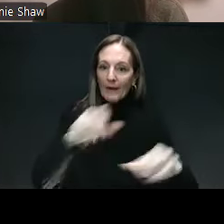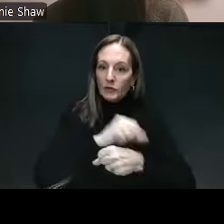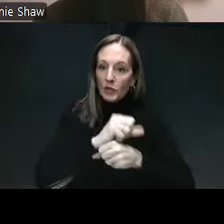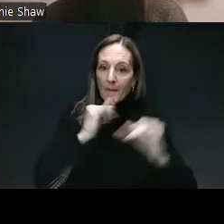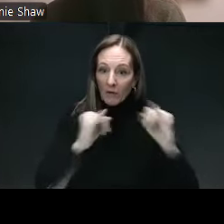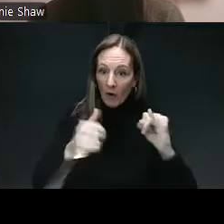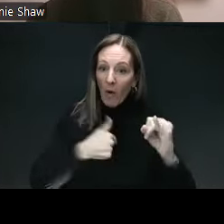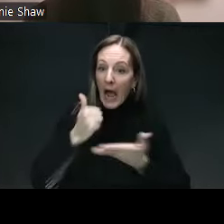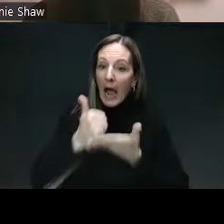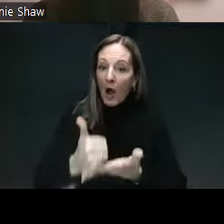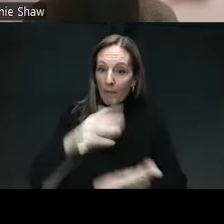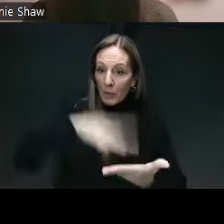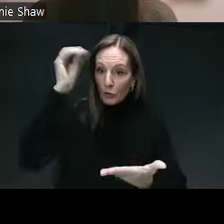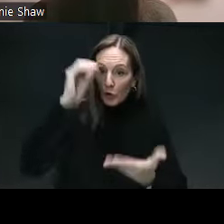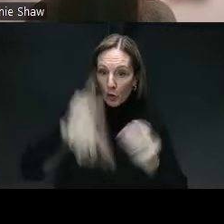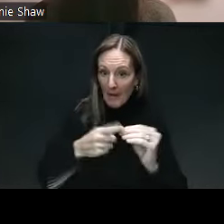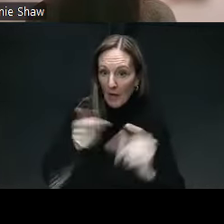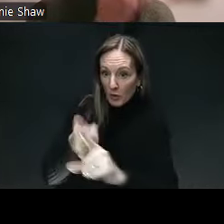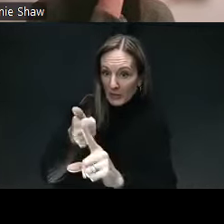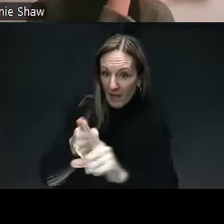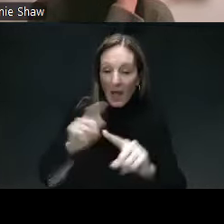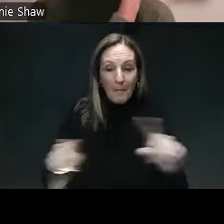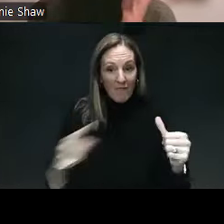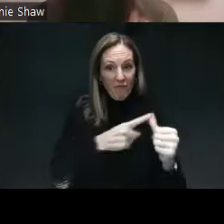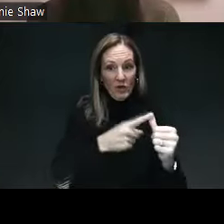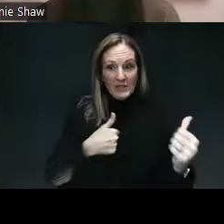start, I'd like to learn more about you.